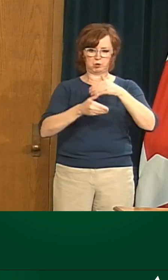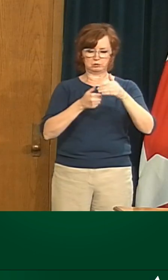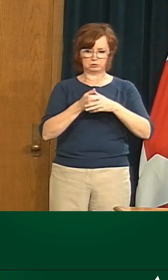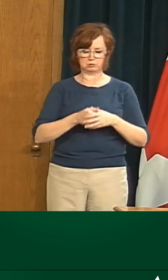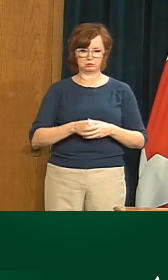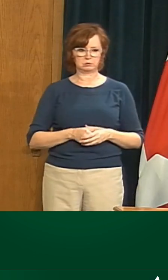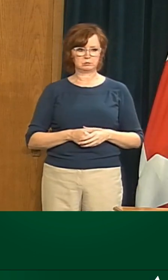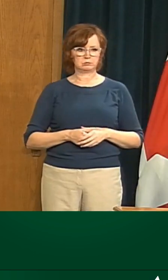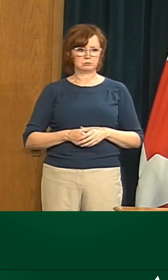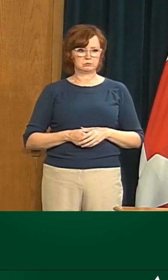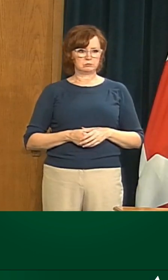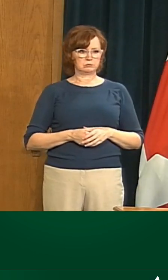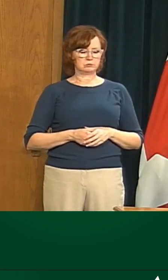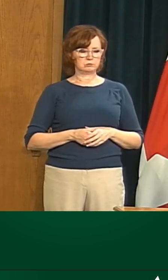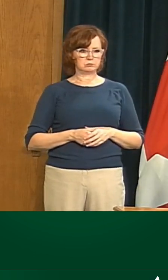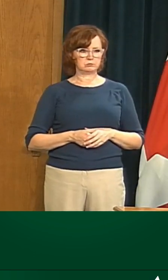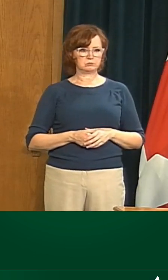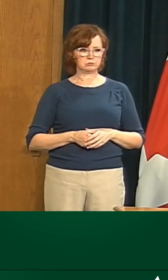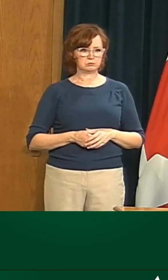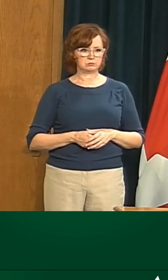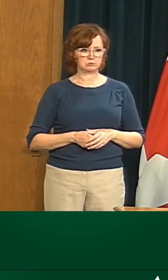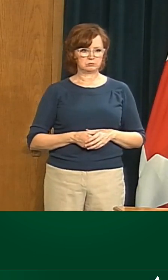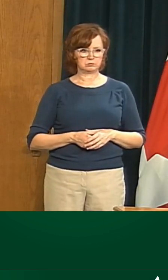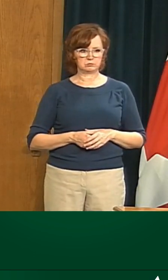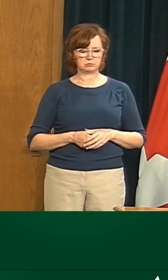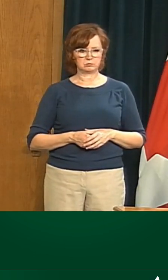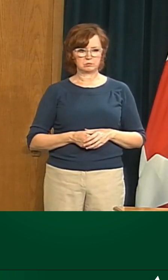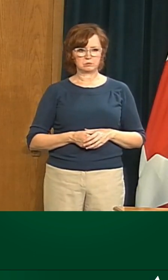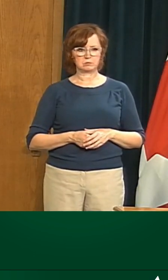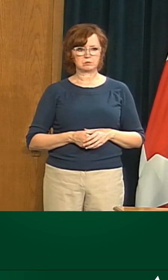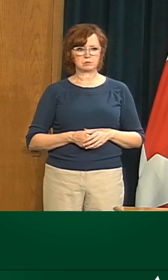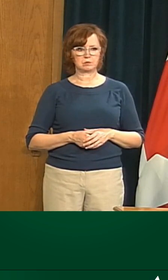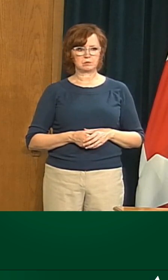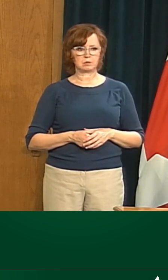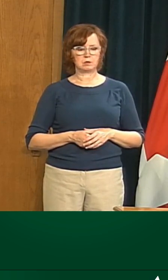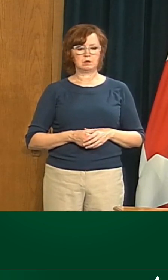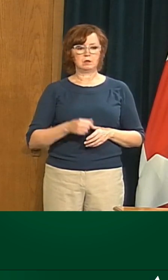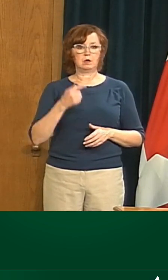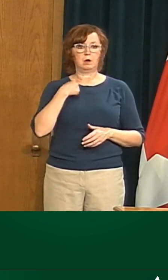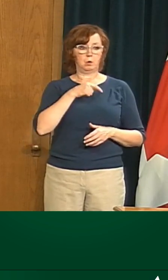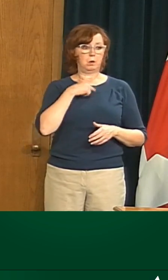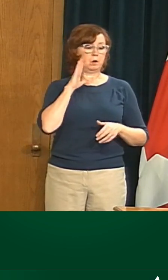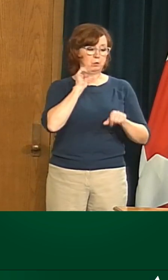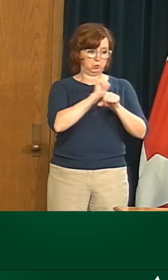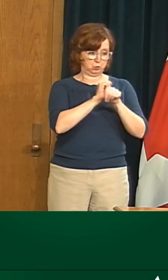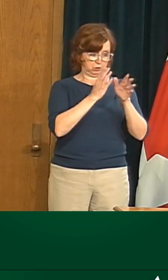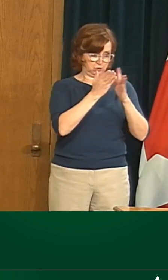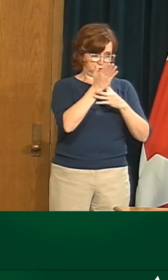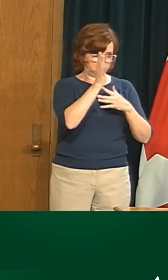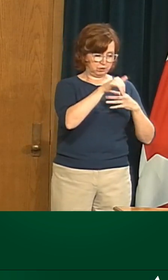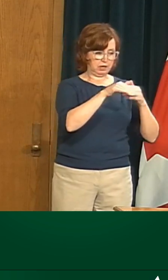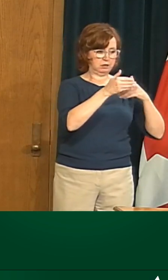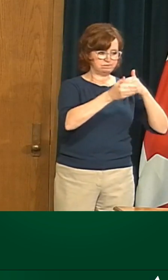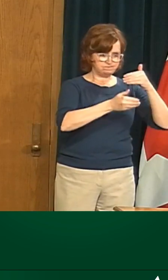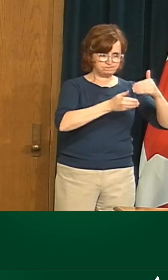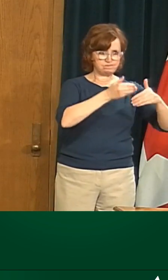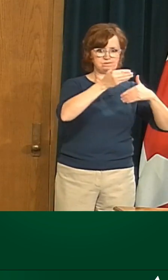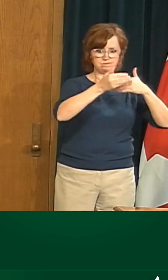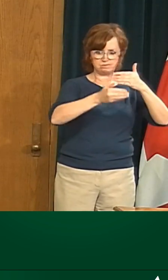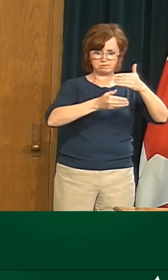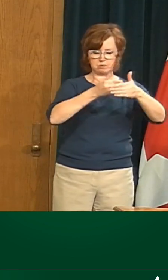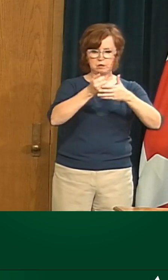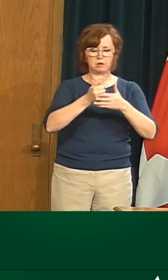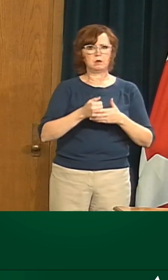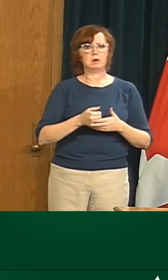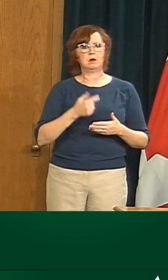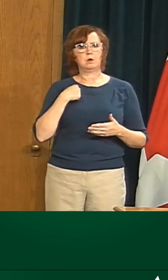challenges as we work through the phases. I would also add that we have continued to keep open our childcare